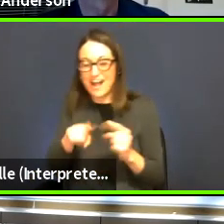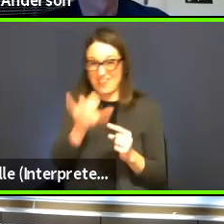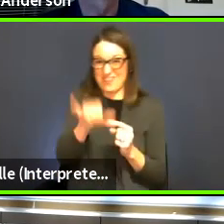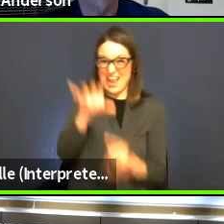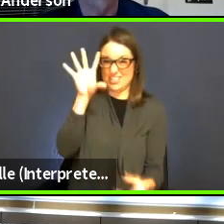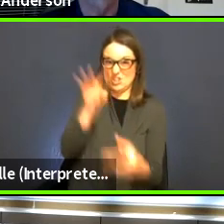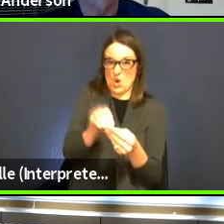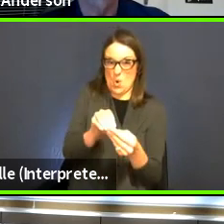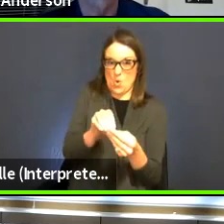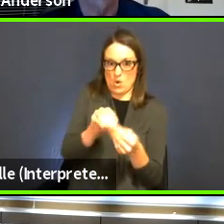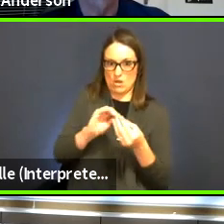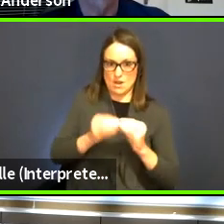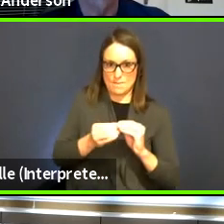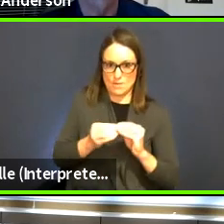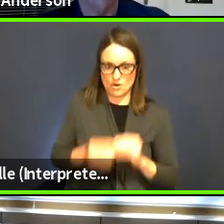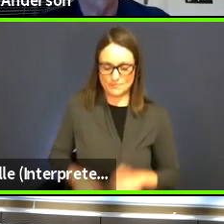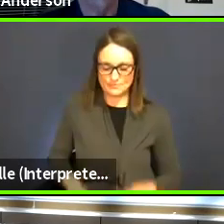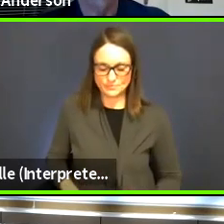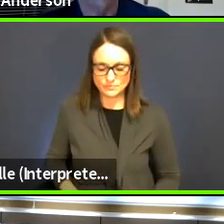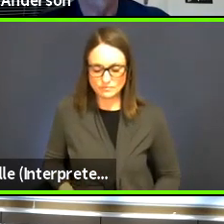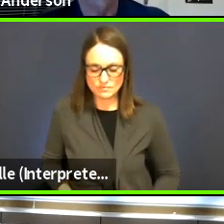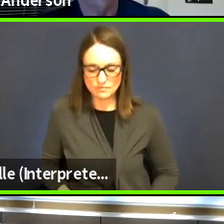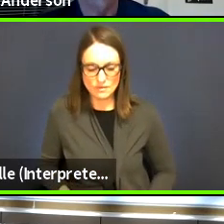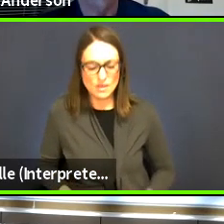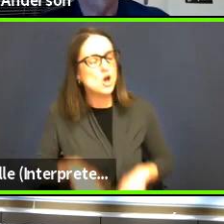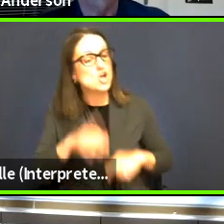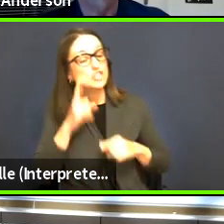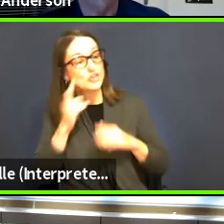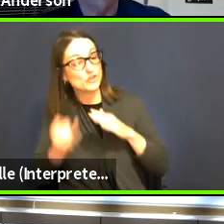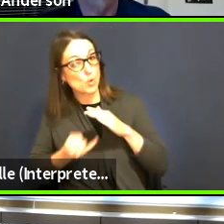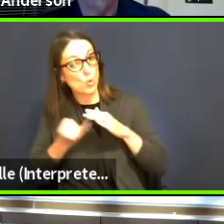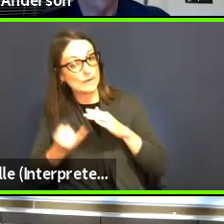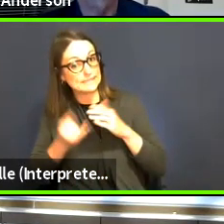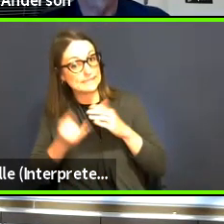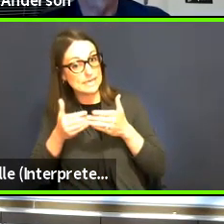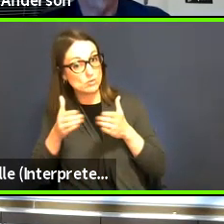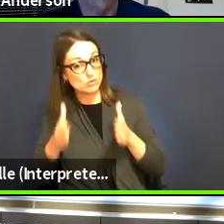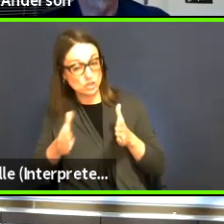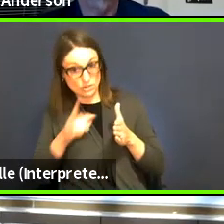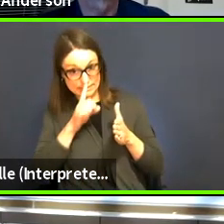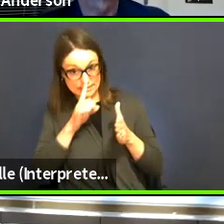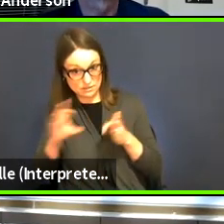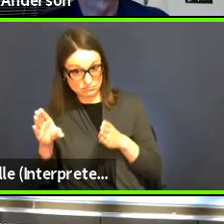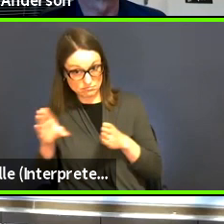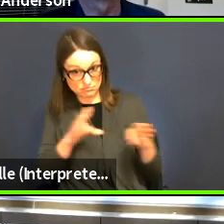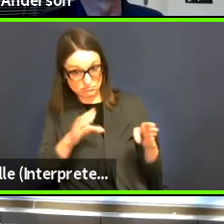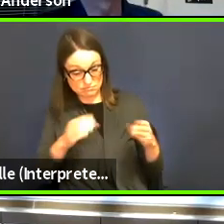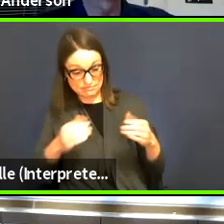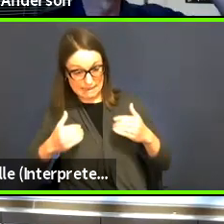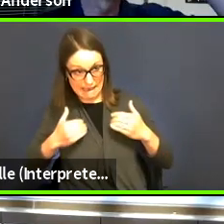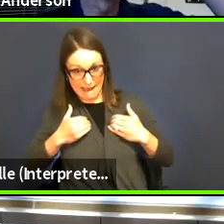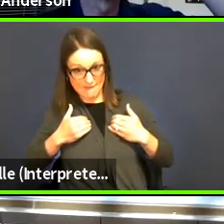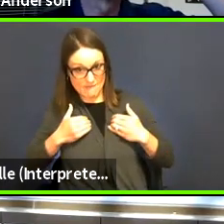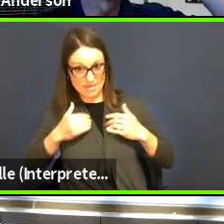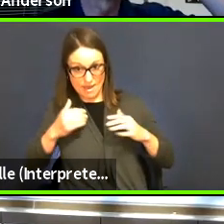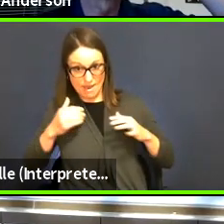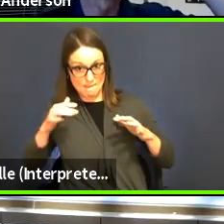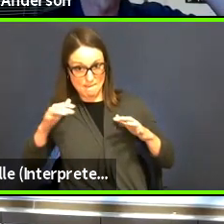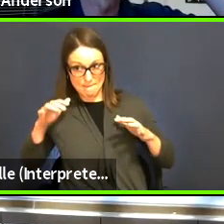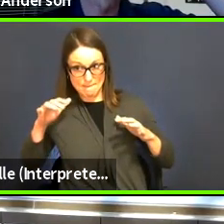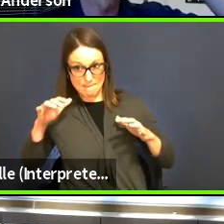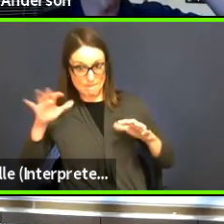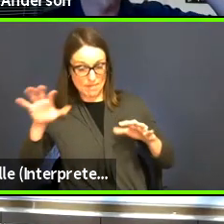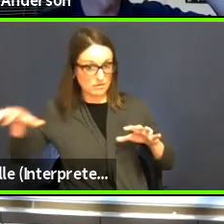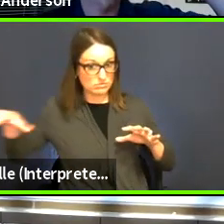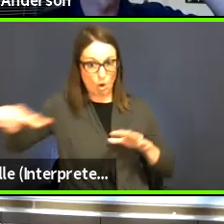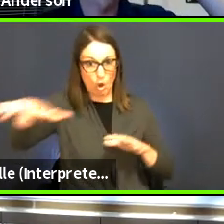Katrina, in terms of the quarantine rooms, is the plan to have those dispersed throughout the dorms, or is it to have